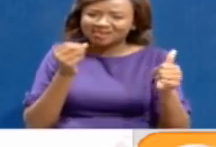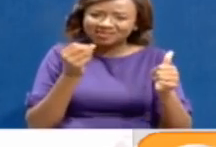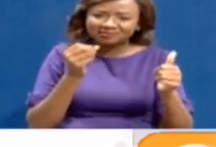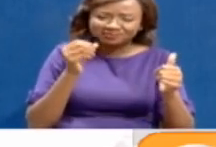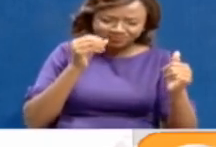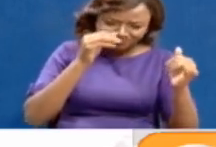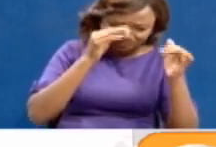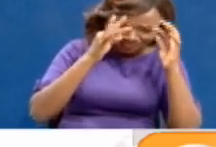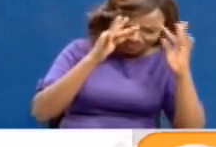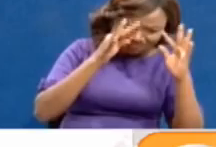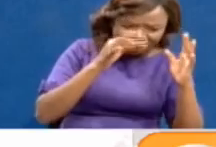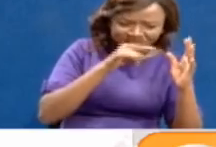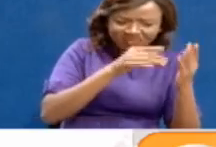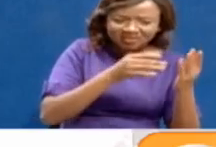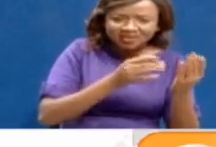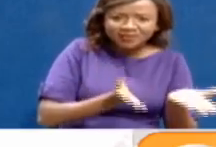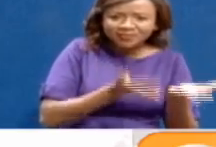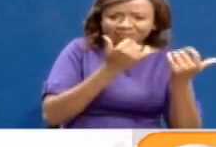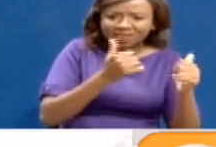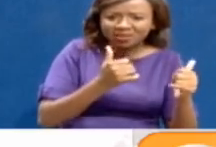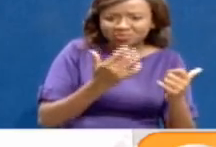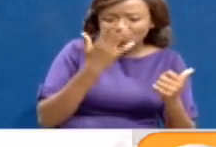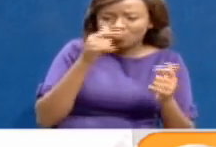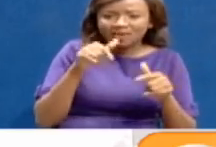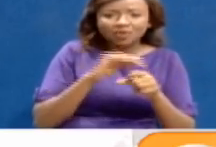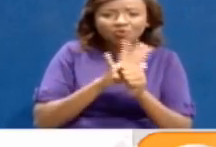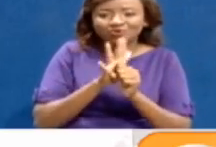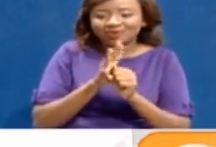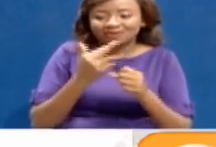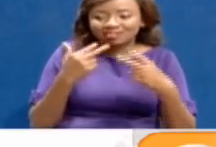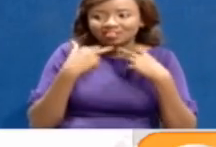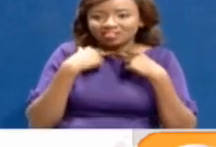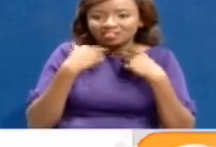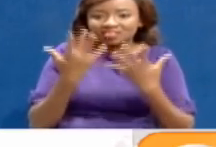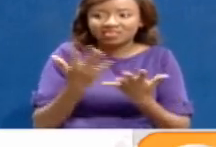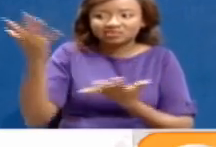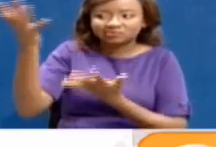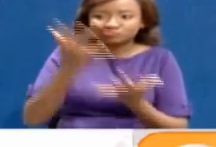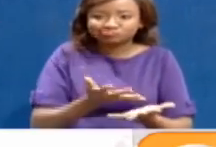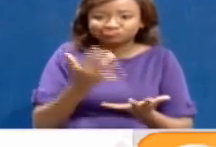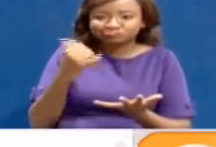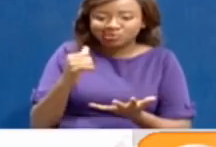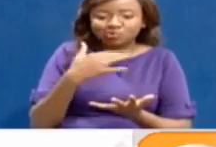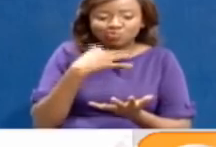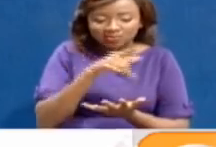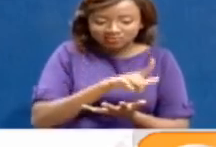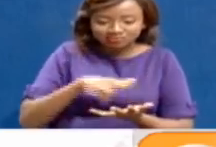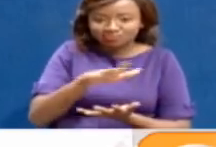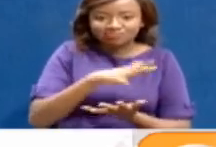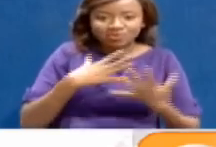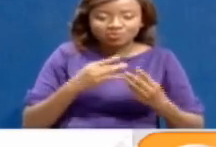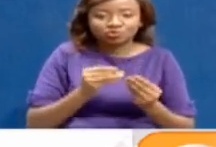how can this be turned around as COVID-19 disrupts supply chains and demands local solutions? Wega Moura has